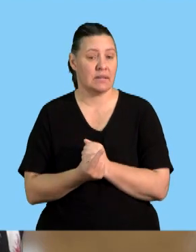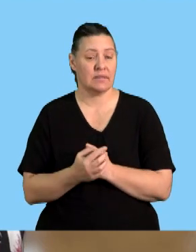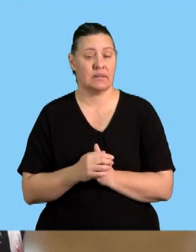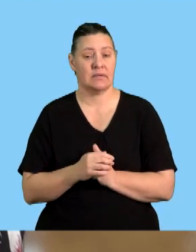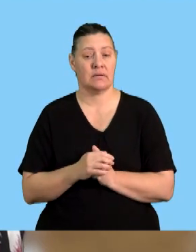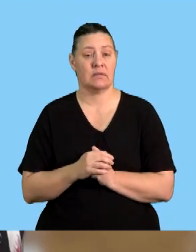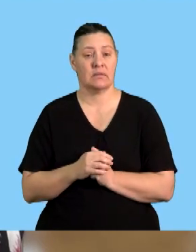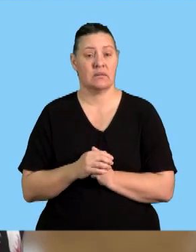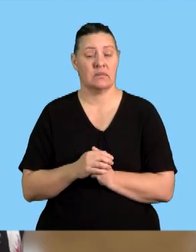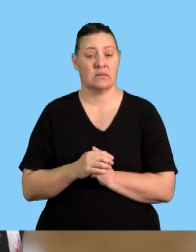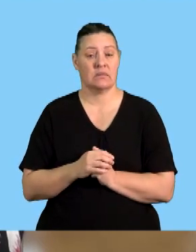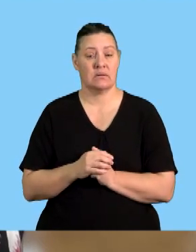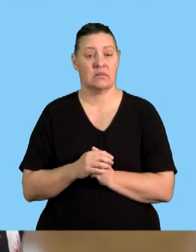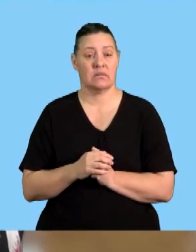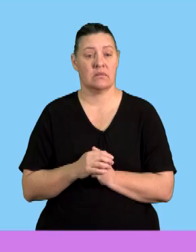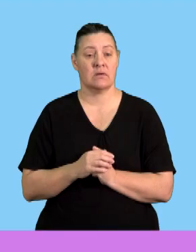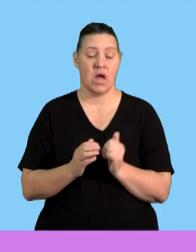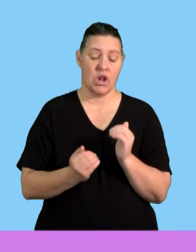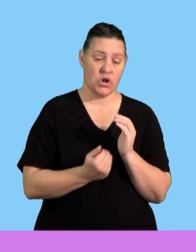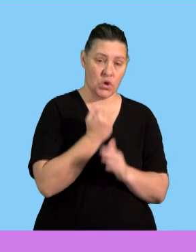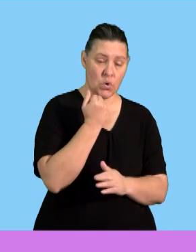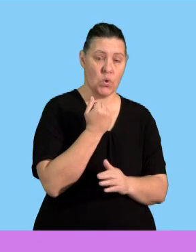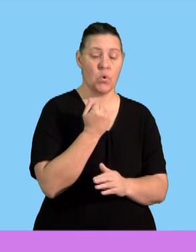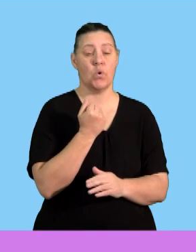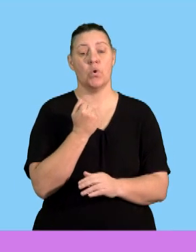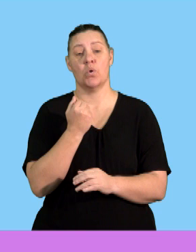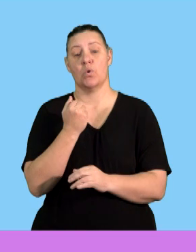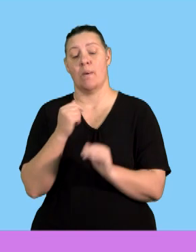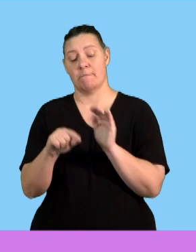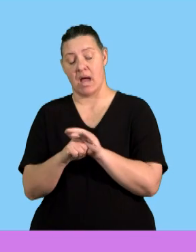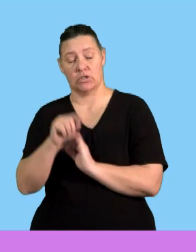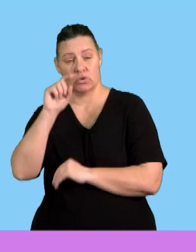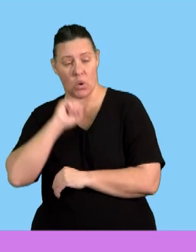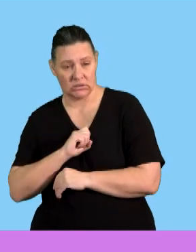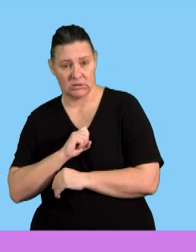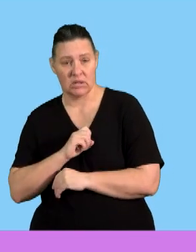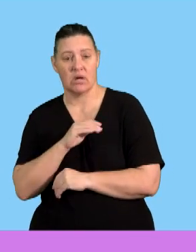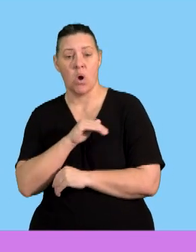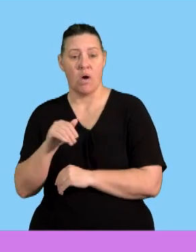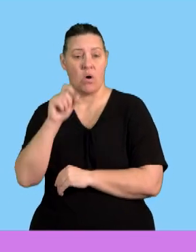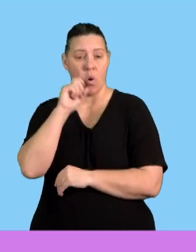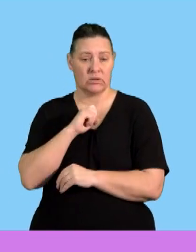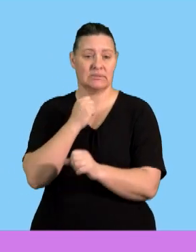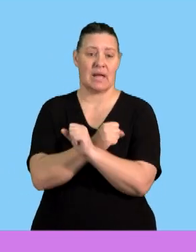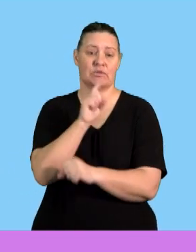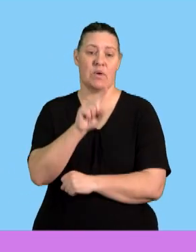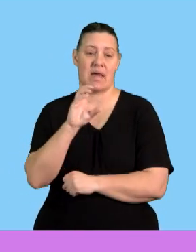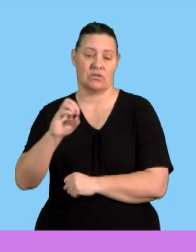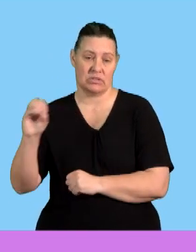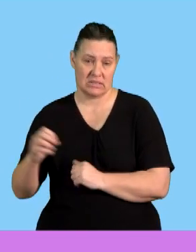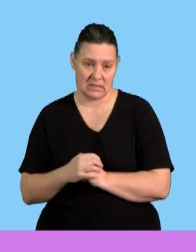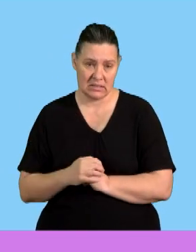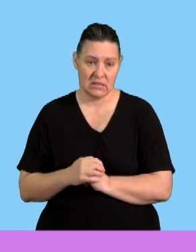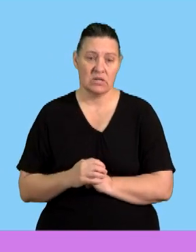happen is it's going to be new minus old over old times 100. So first